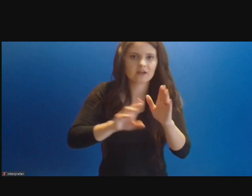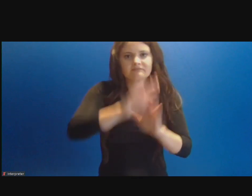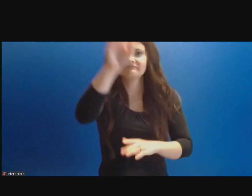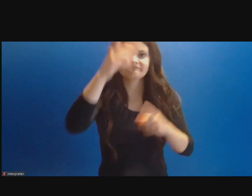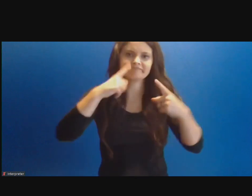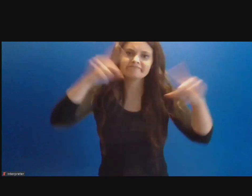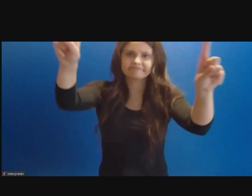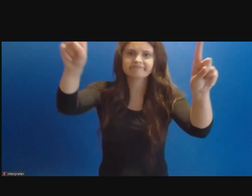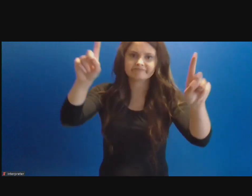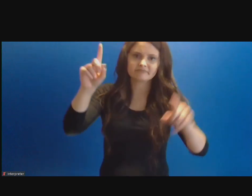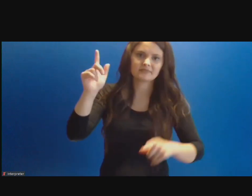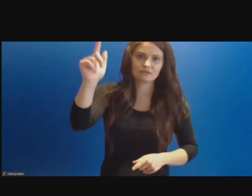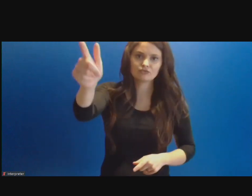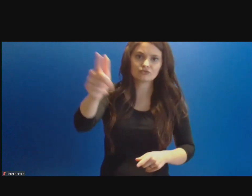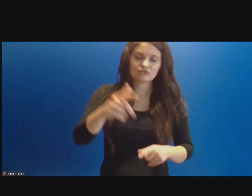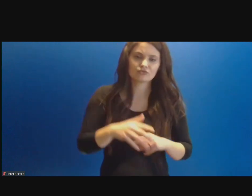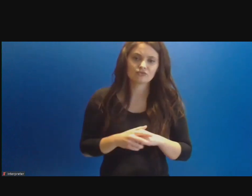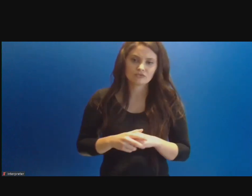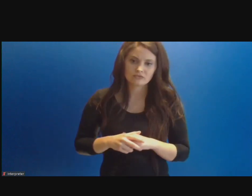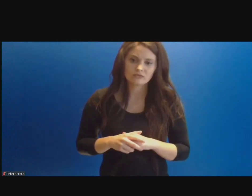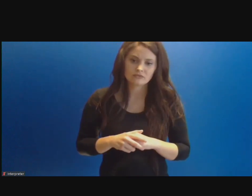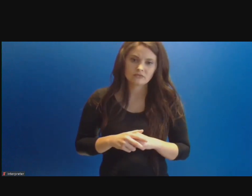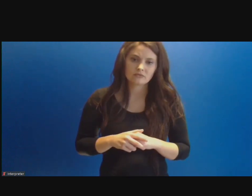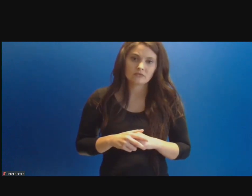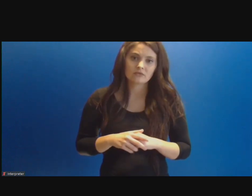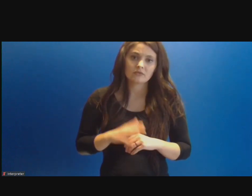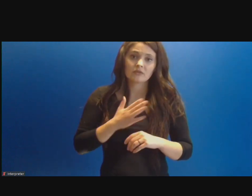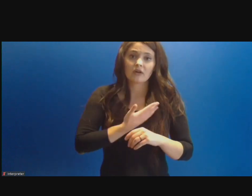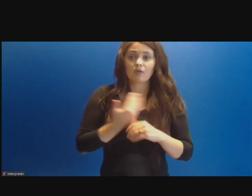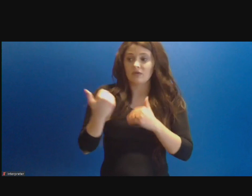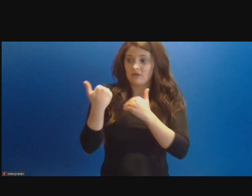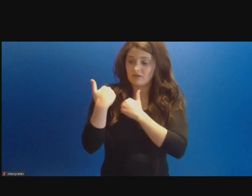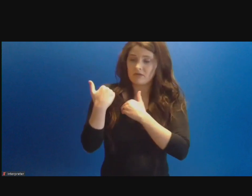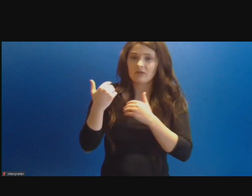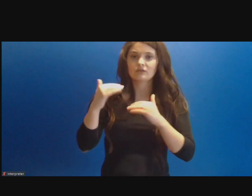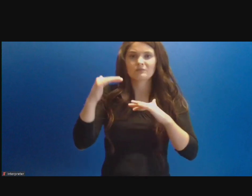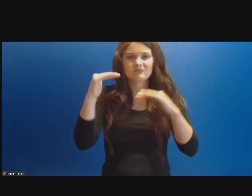Our job, I think, is to balance public safety